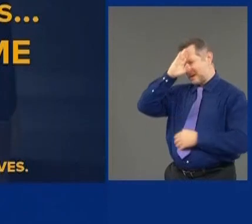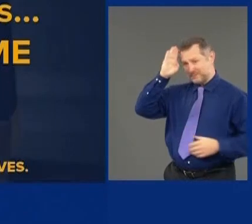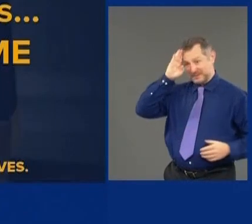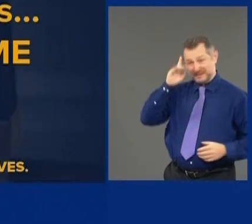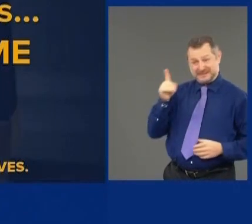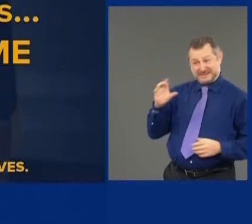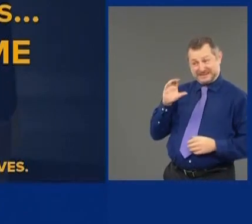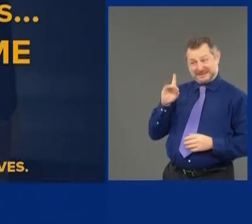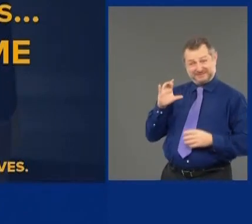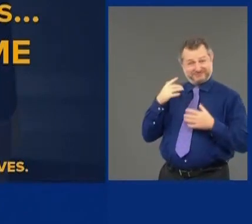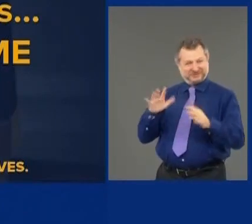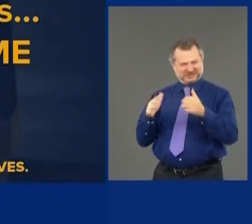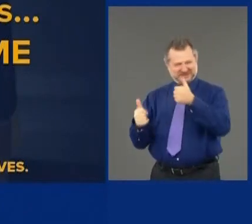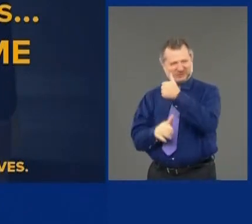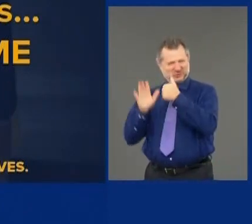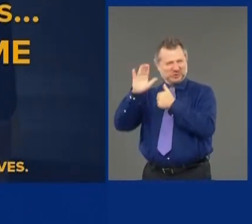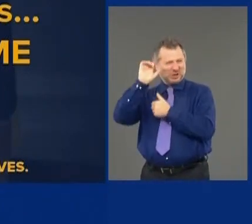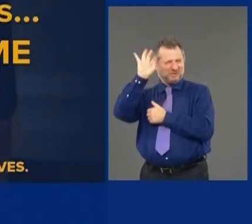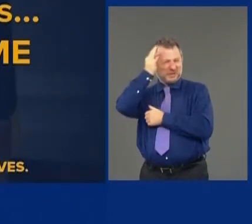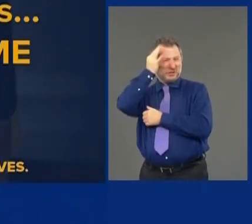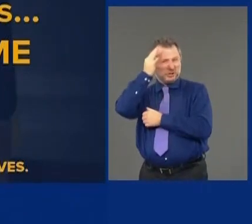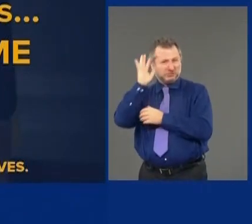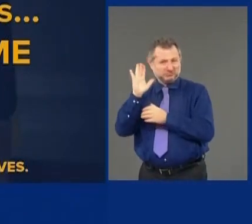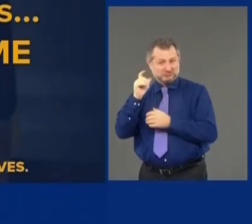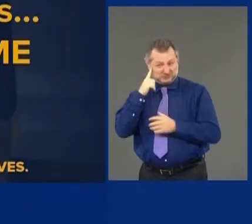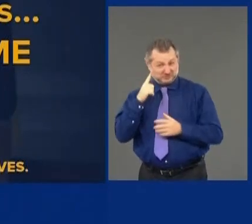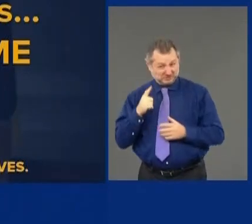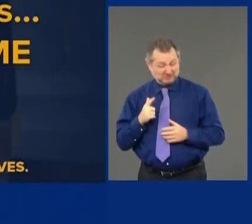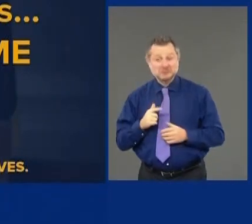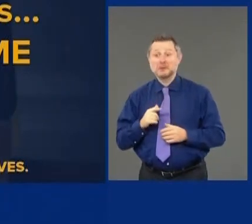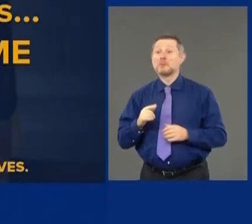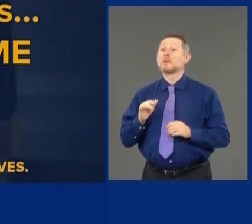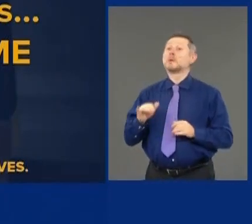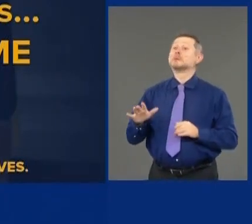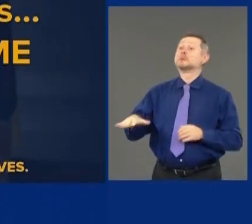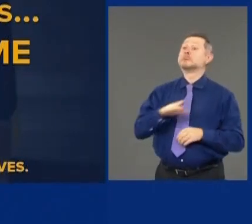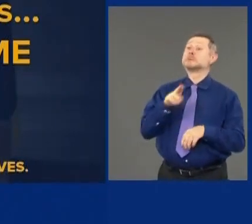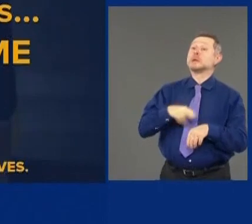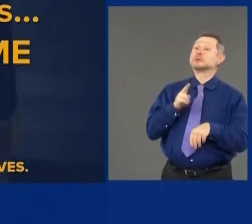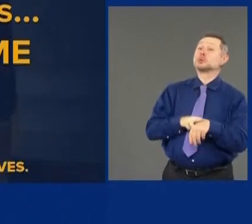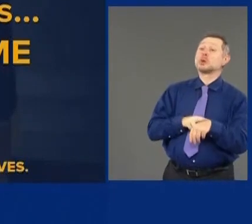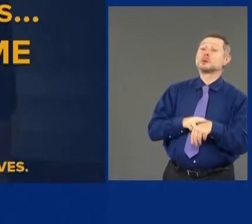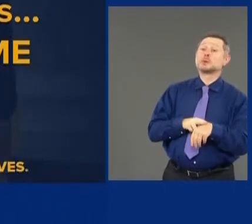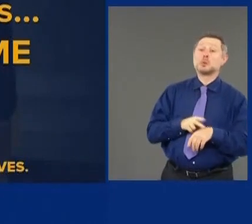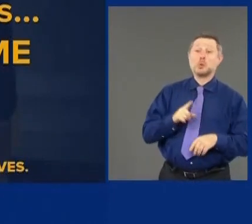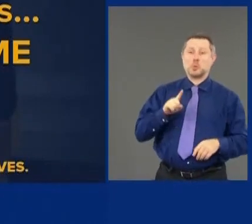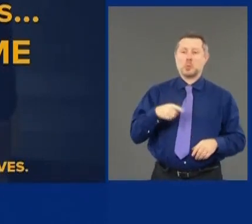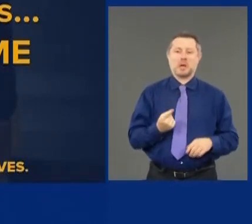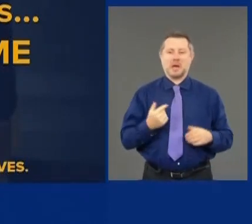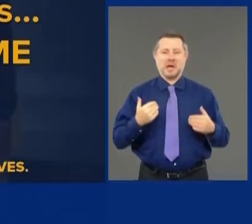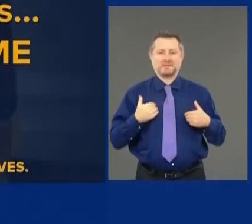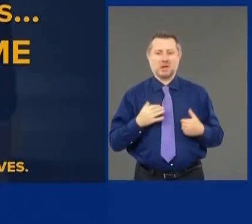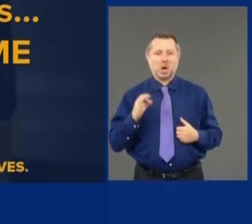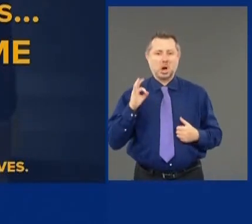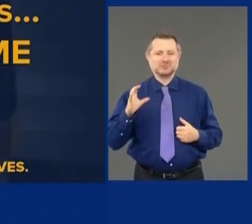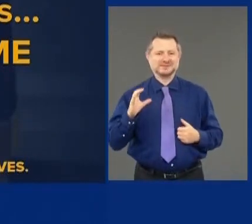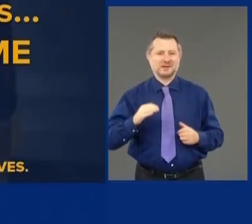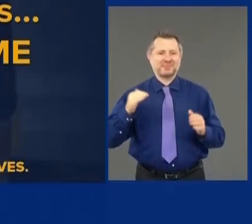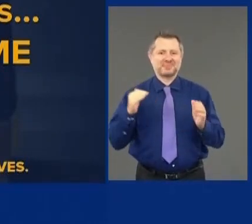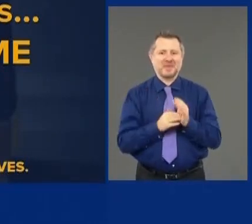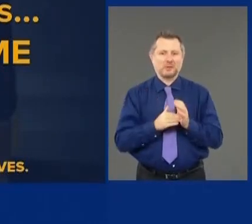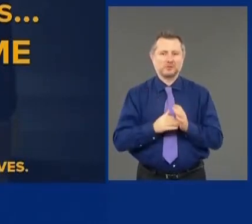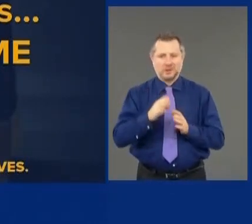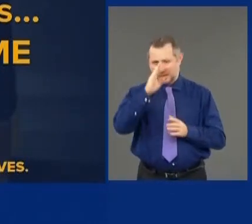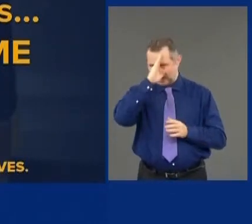million is? The nation only has 900,000 hospital beds. And they